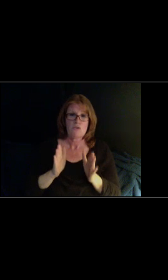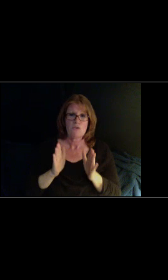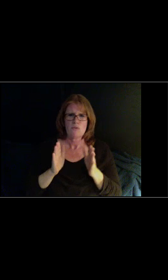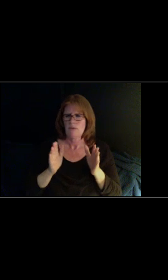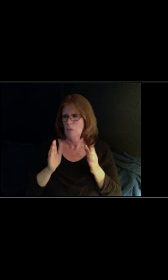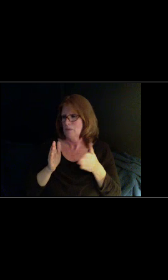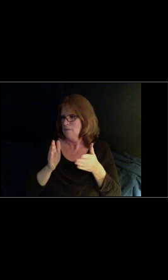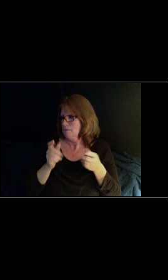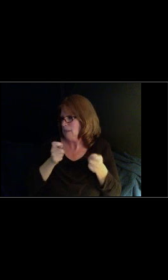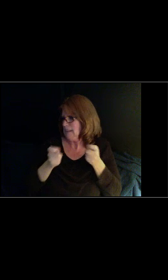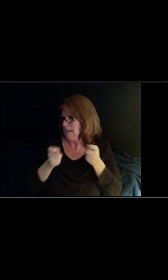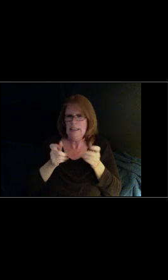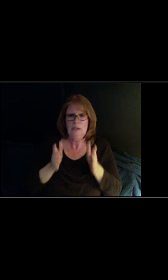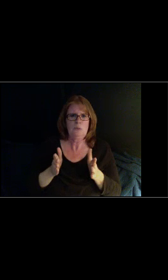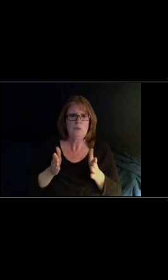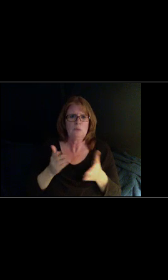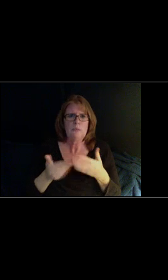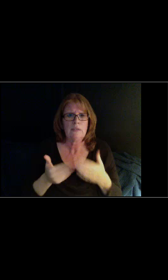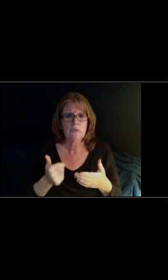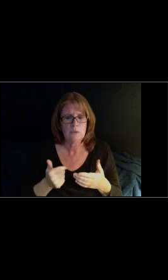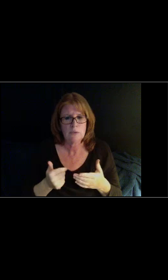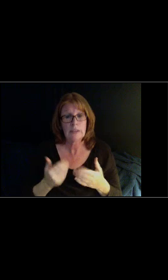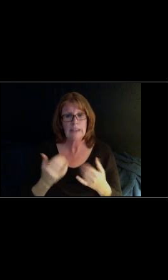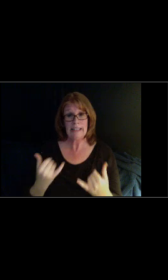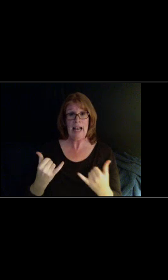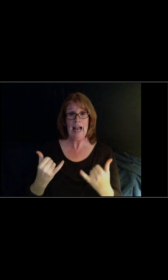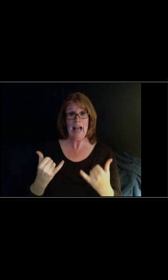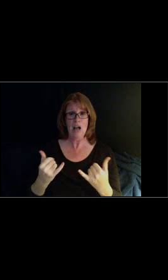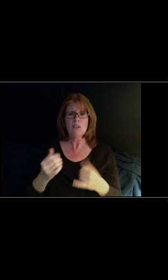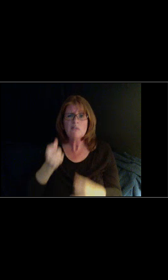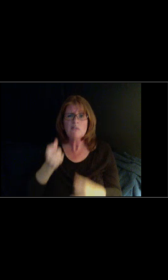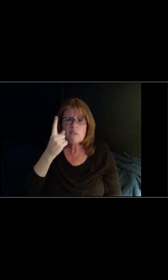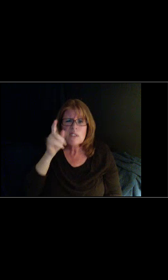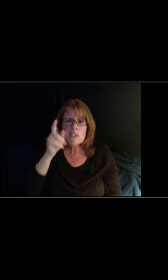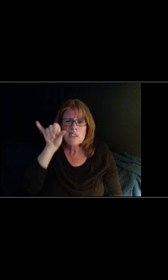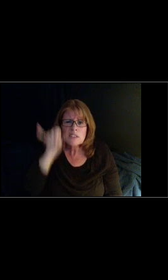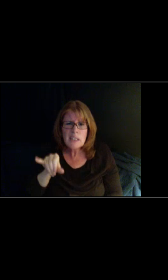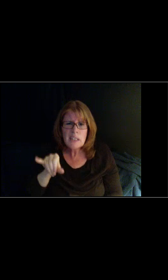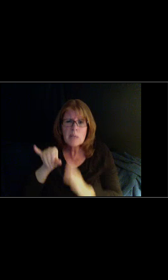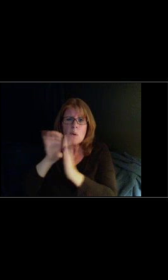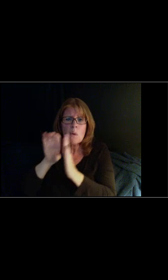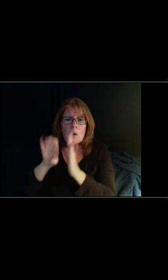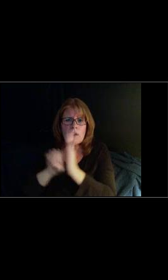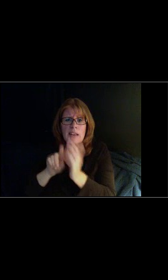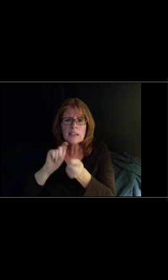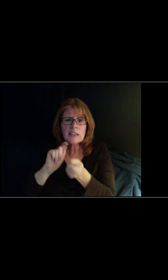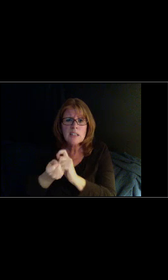Then we moved into the by mediator role.